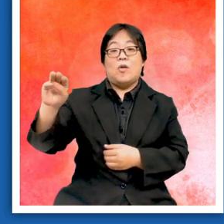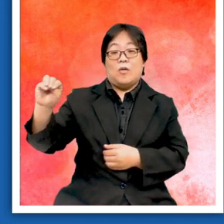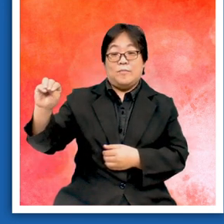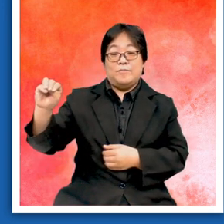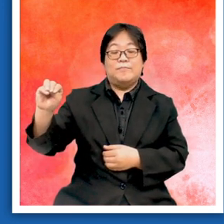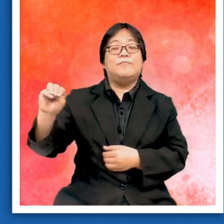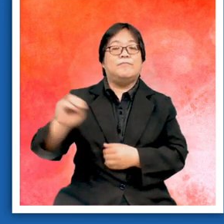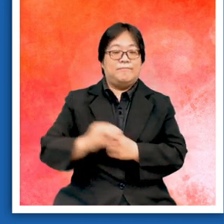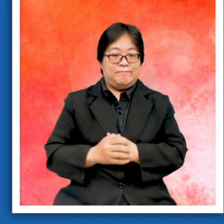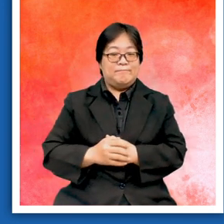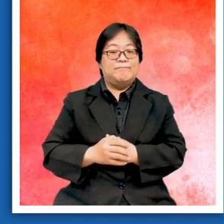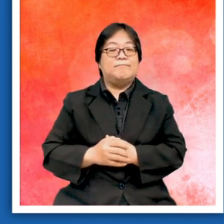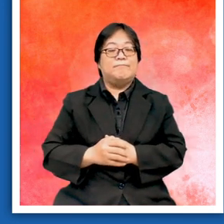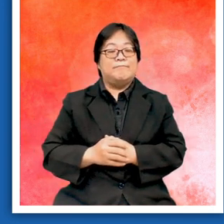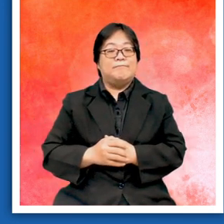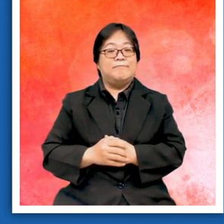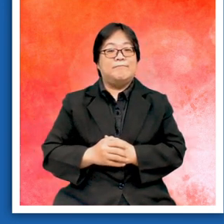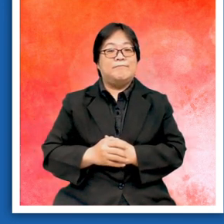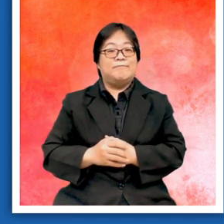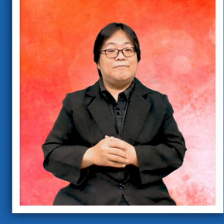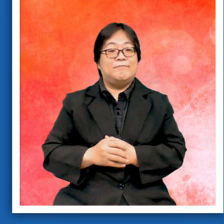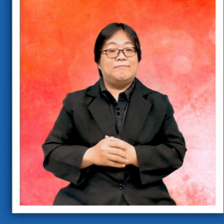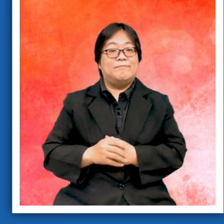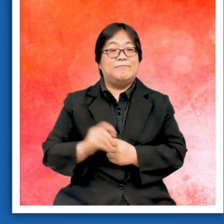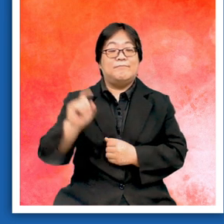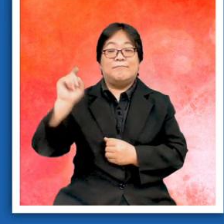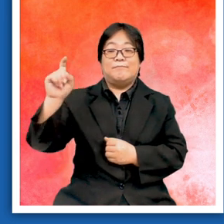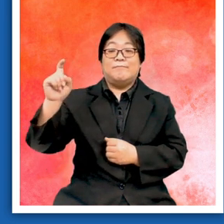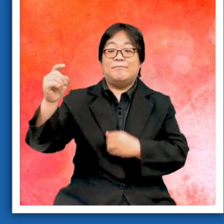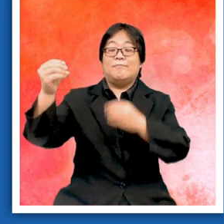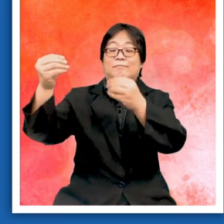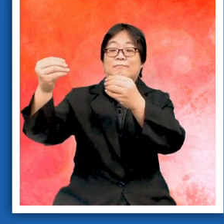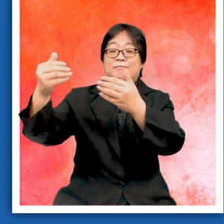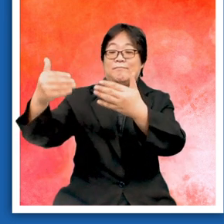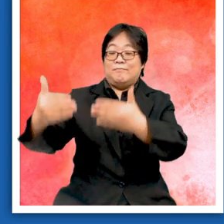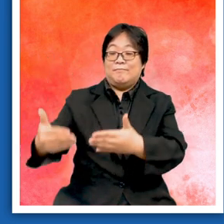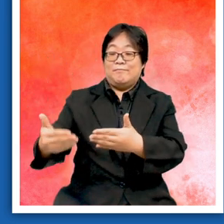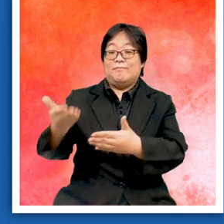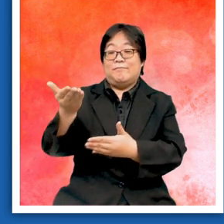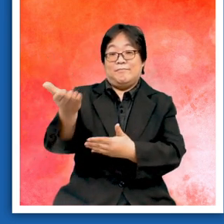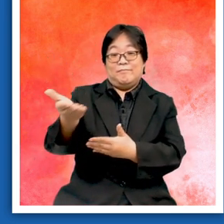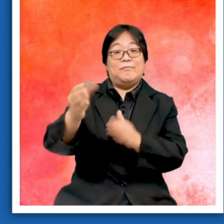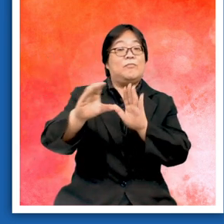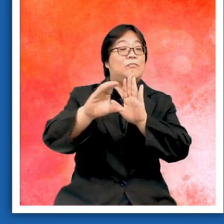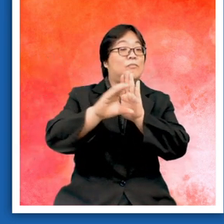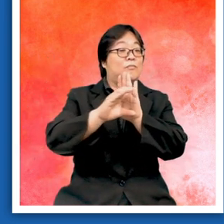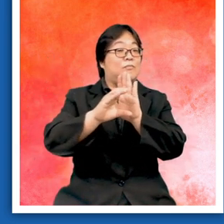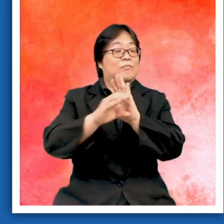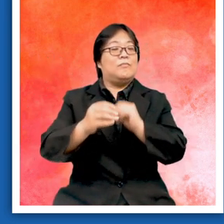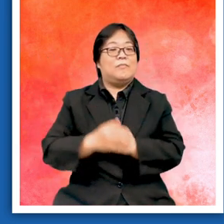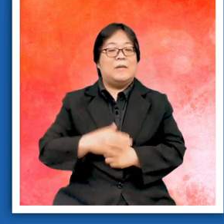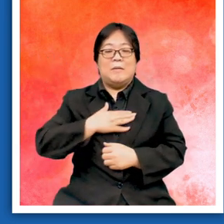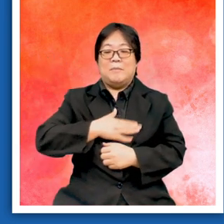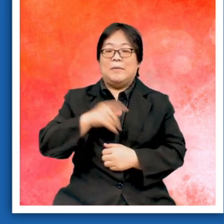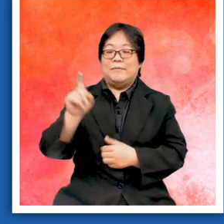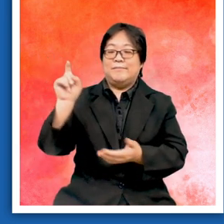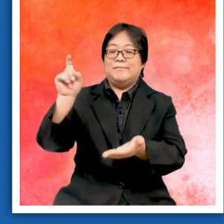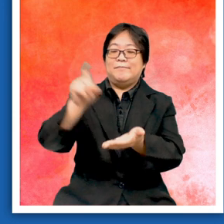And when you are presented with this window here, go ahead